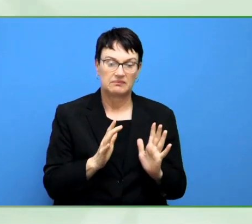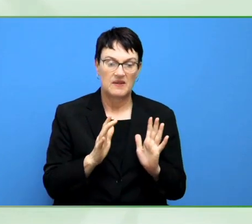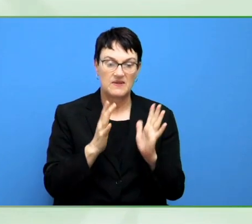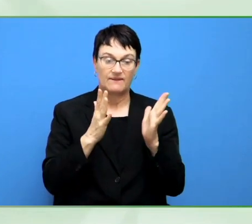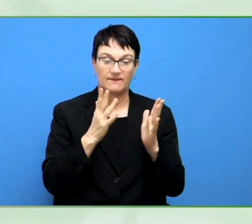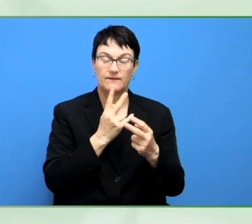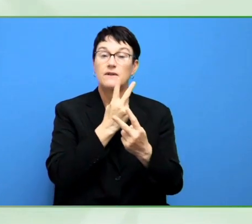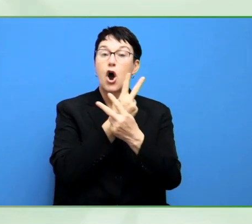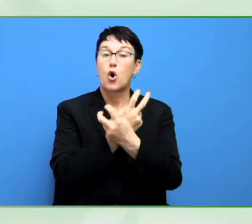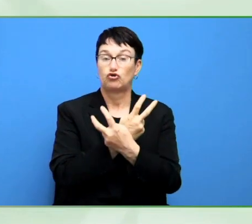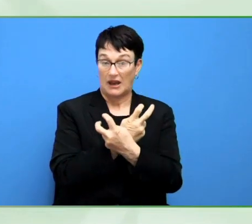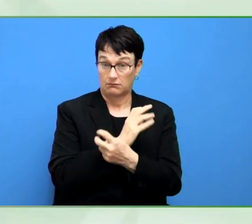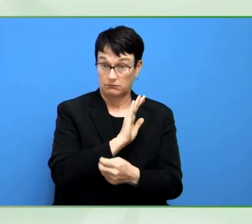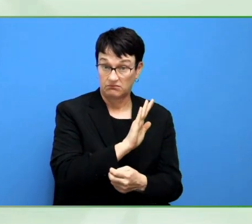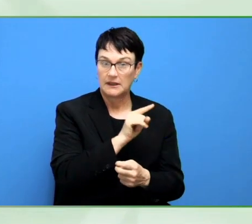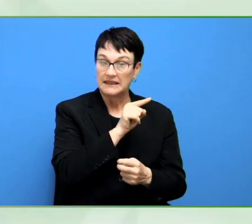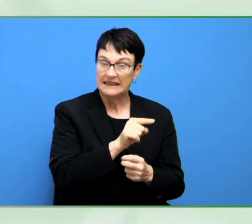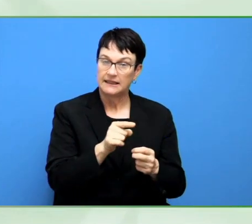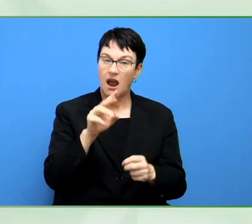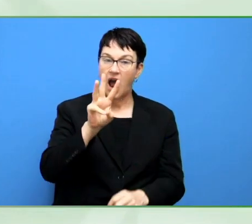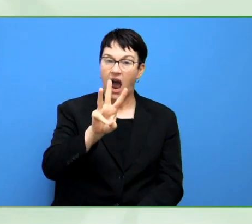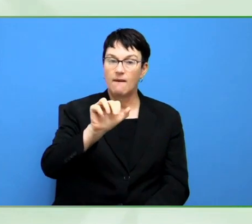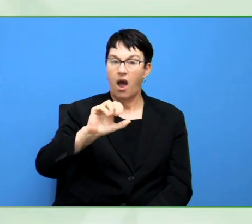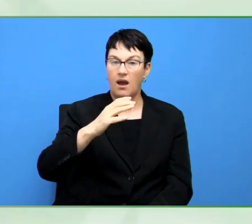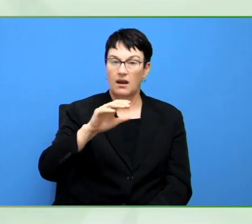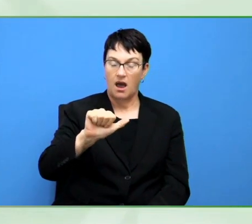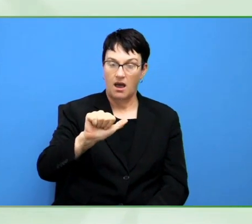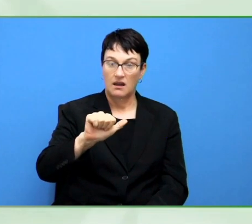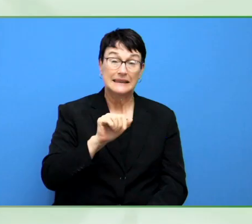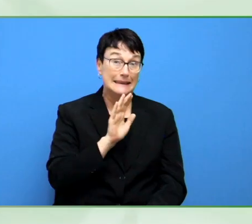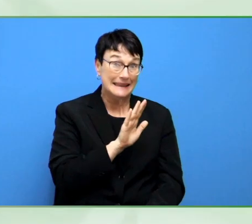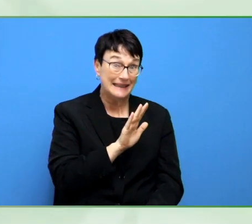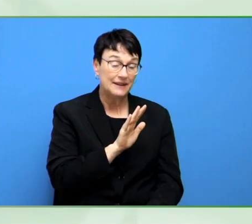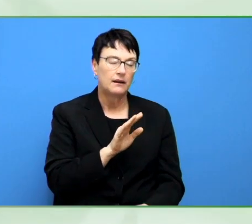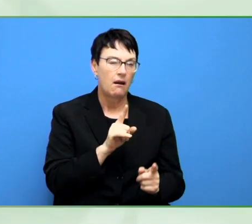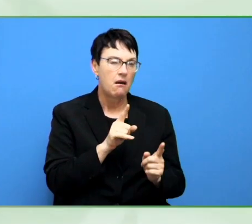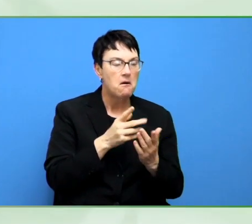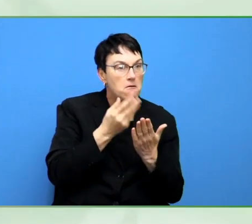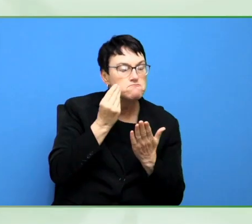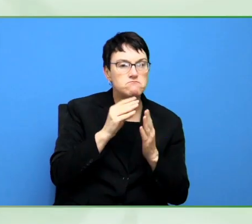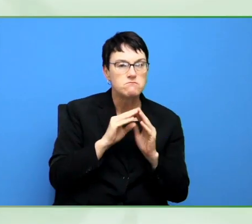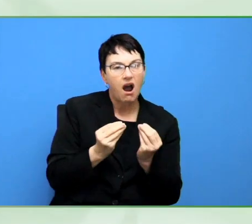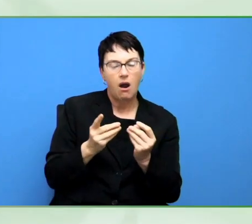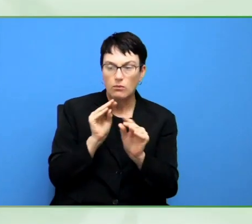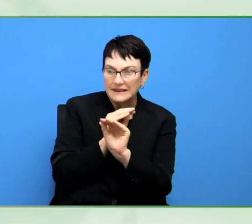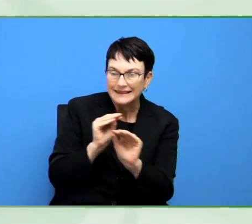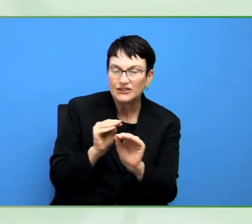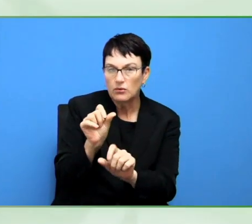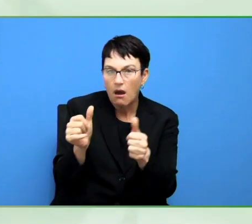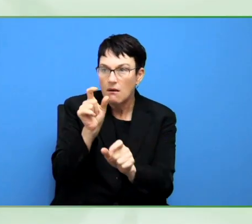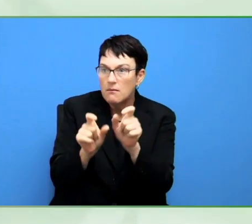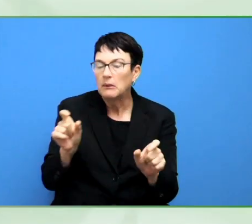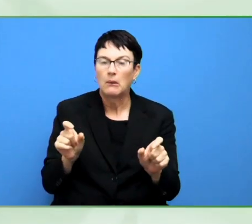specifications. And he's into teaching companies and then assessing and possibly certifying them. We have